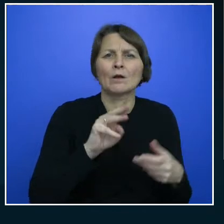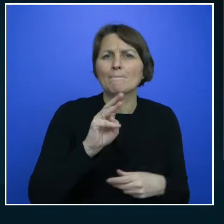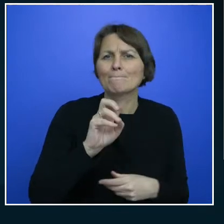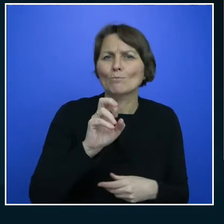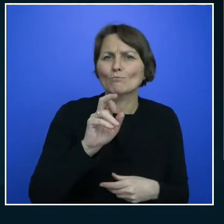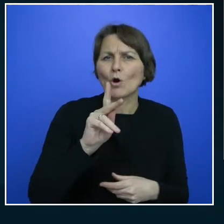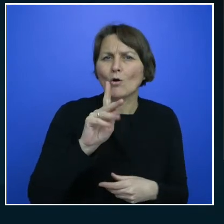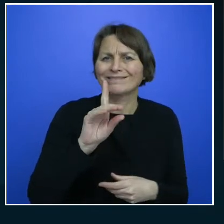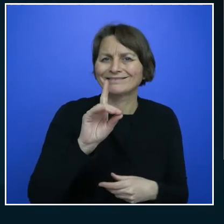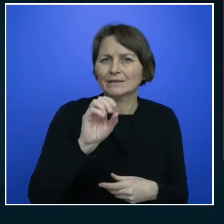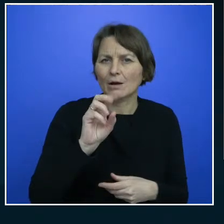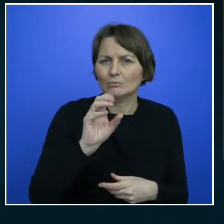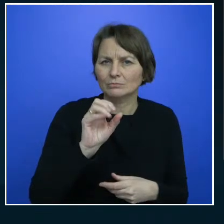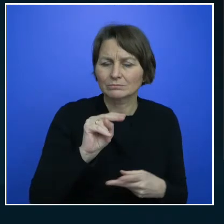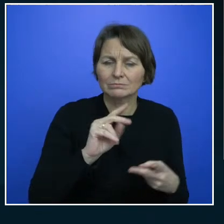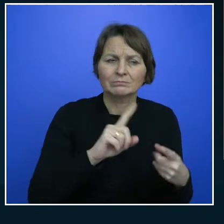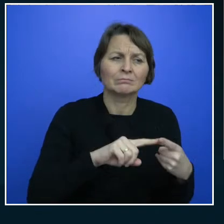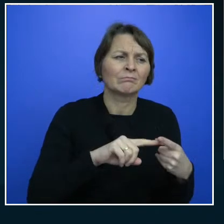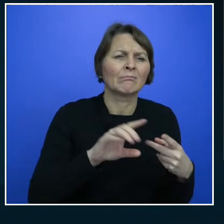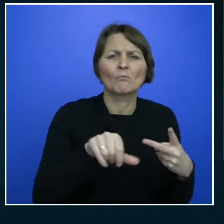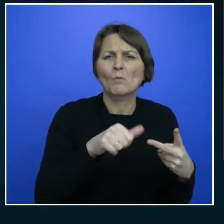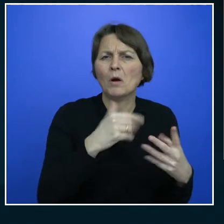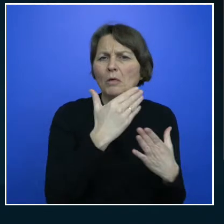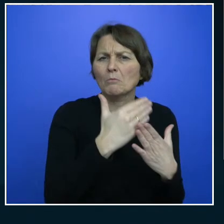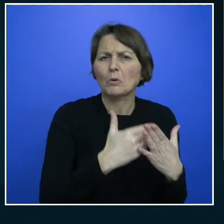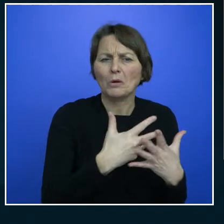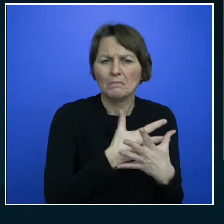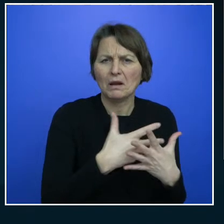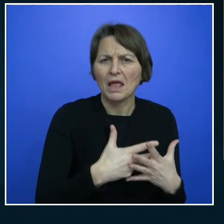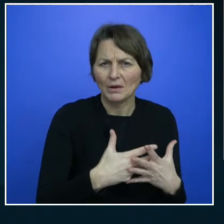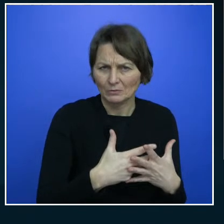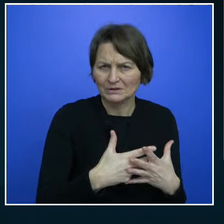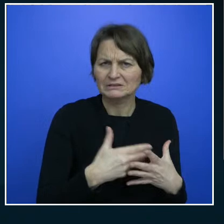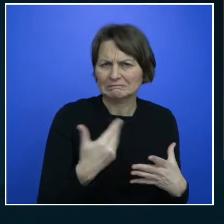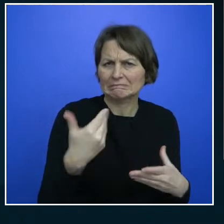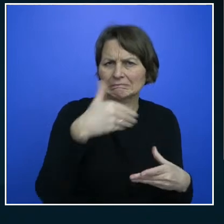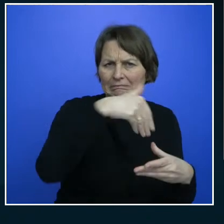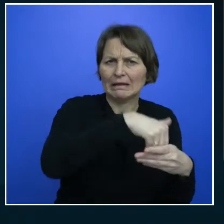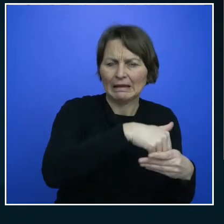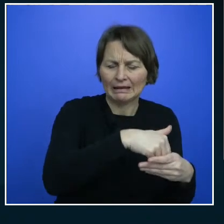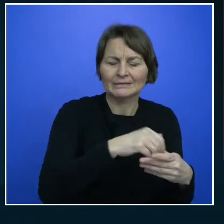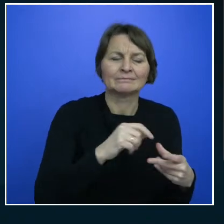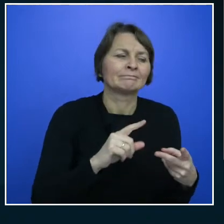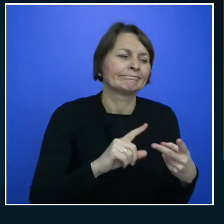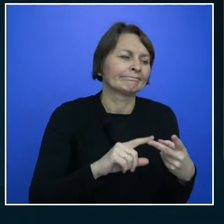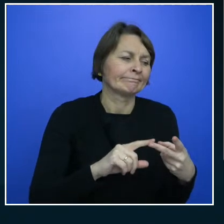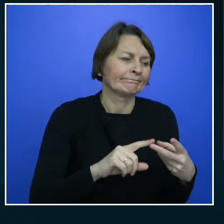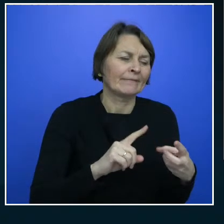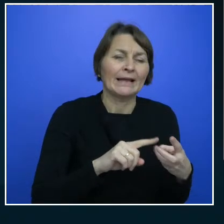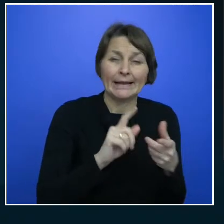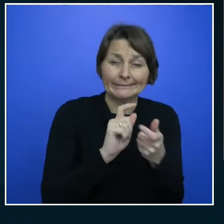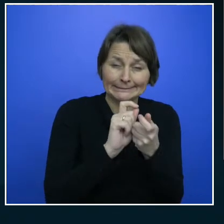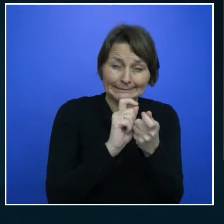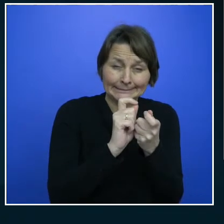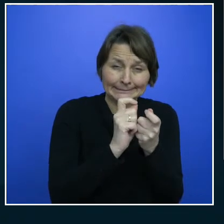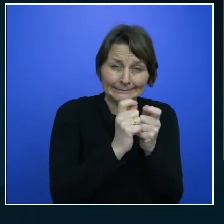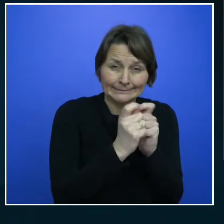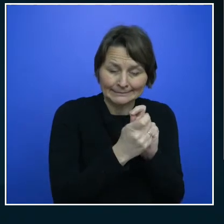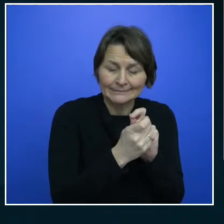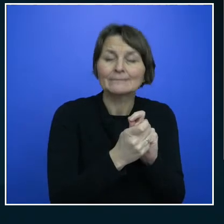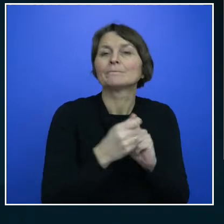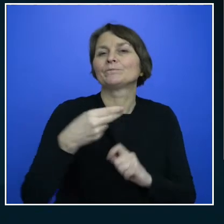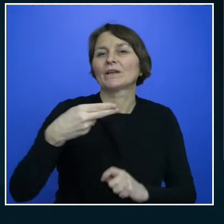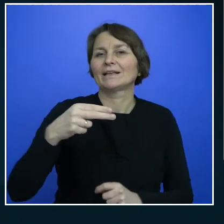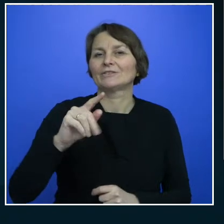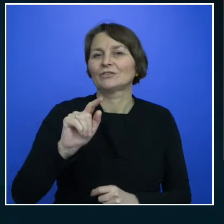there is also some programming language in Hugo, and converts that to HTML, and